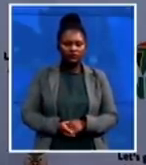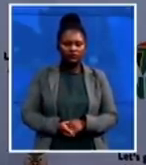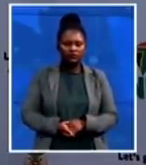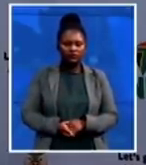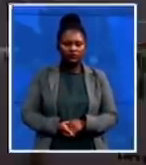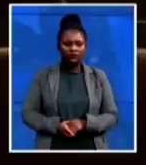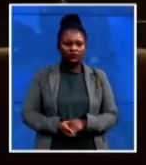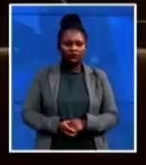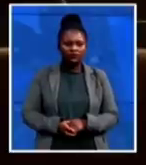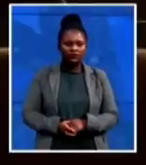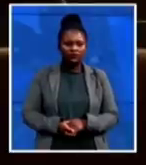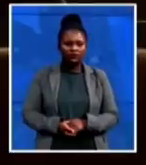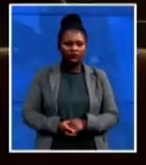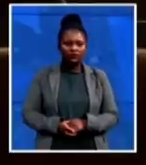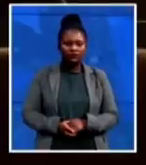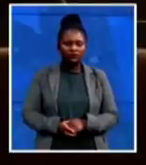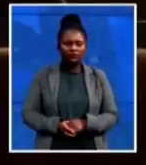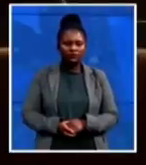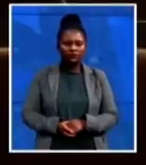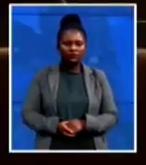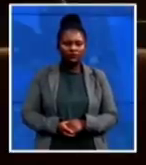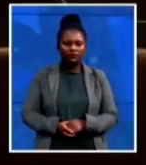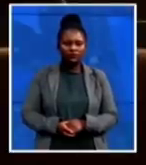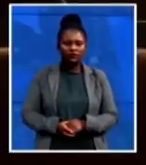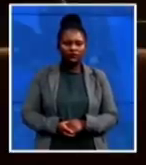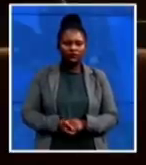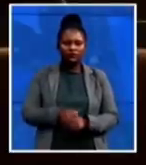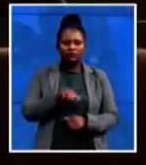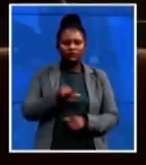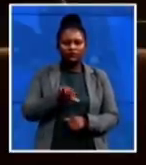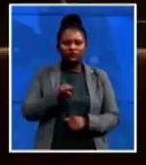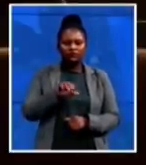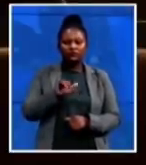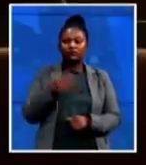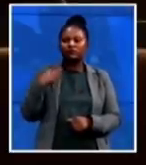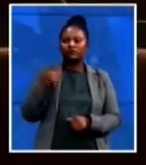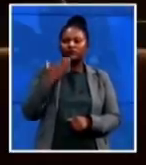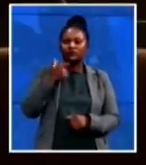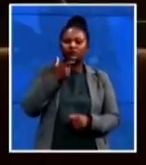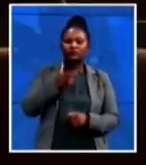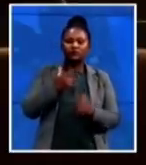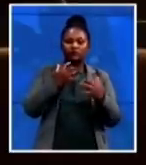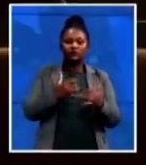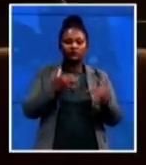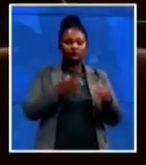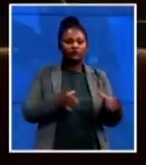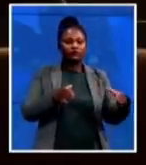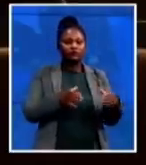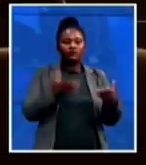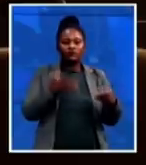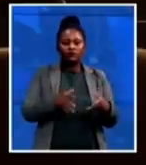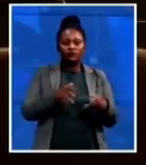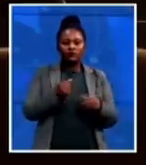Arthur from Heart FM is asking, can Minister confirm if Cabinet had talks about the retrenchments expected to take place at